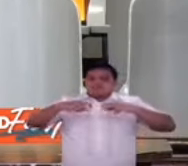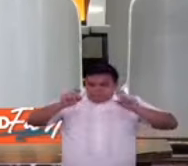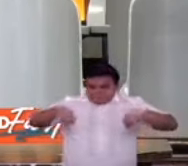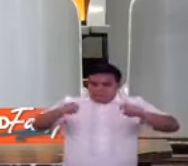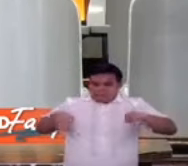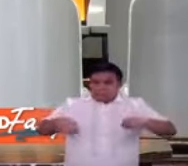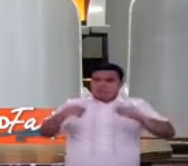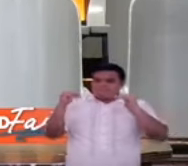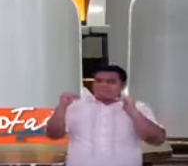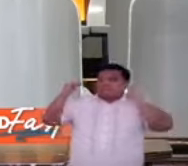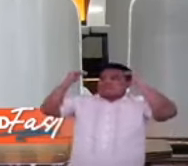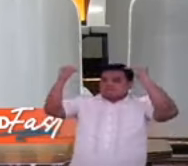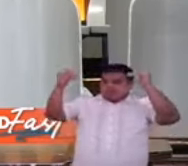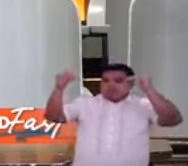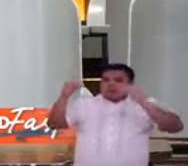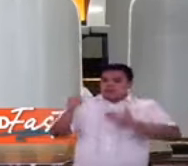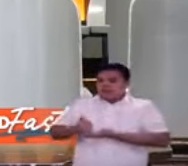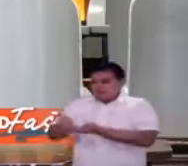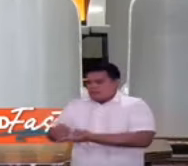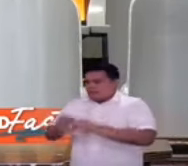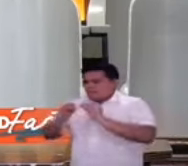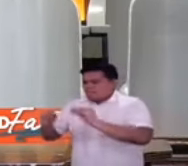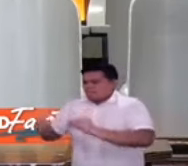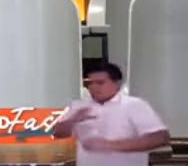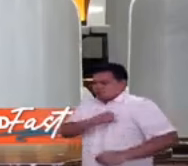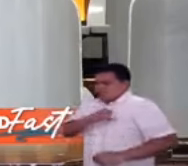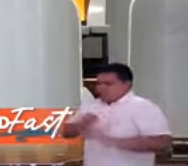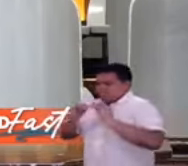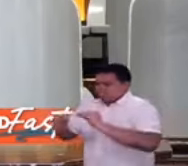should help our children excel in character.